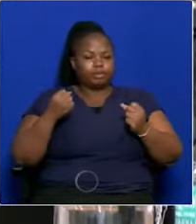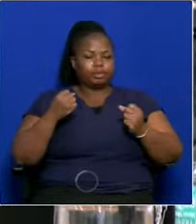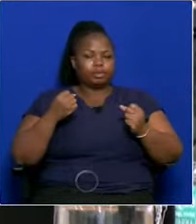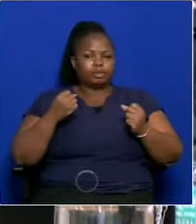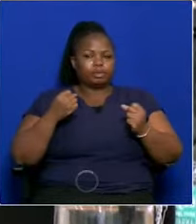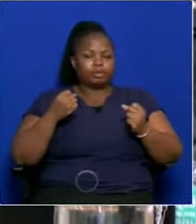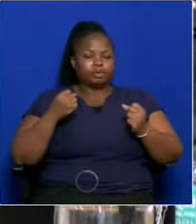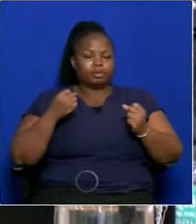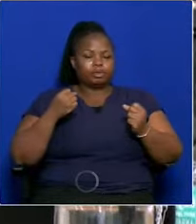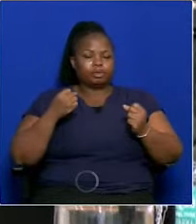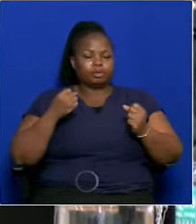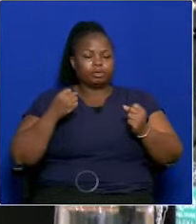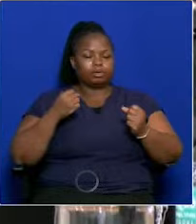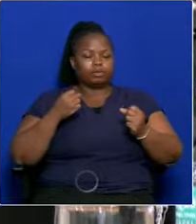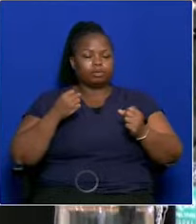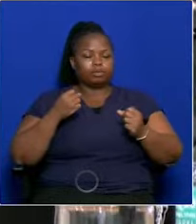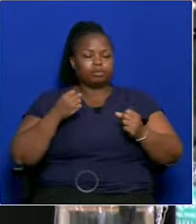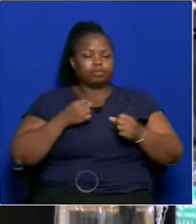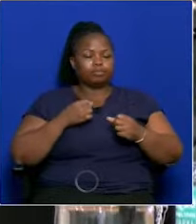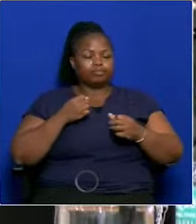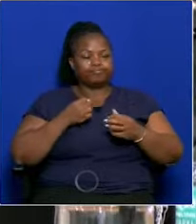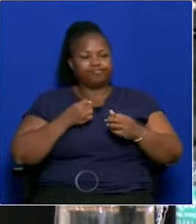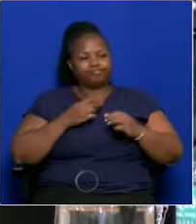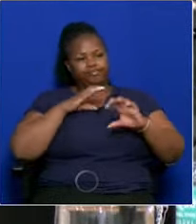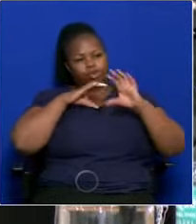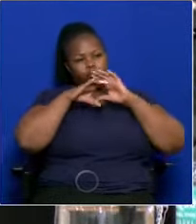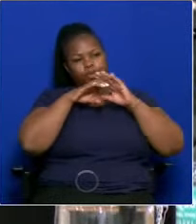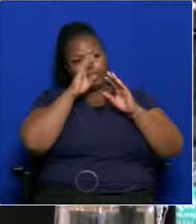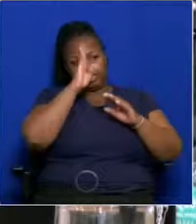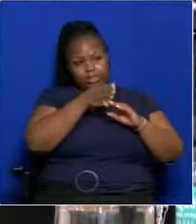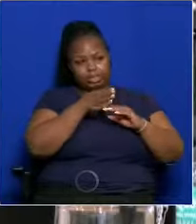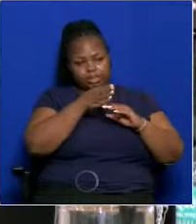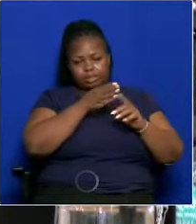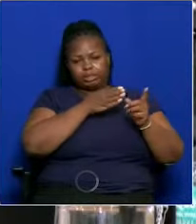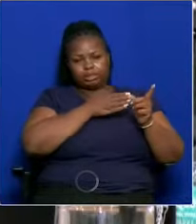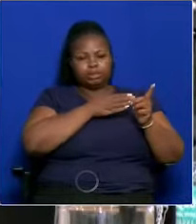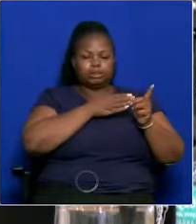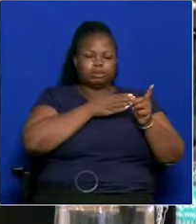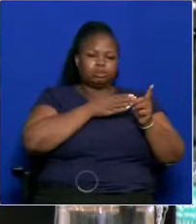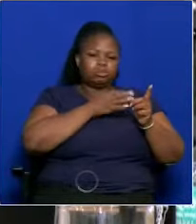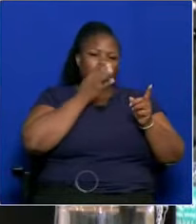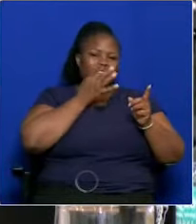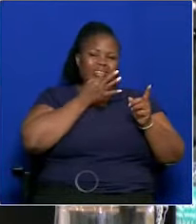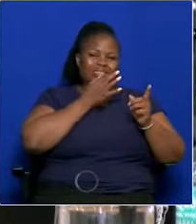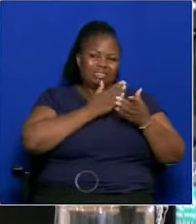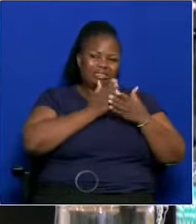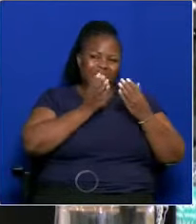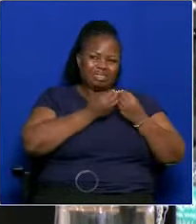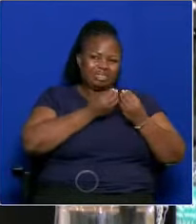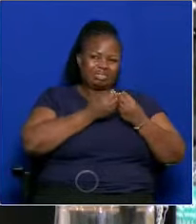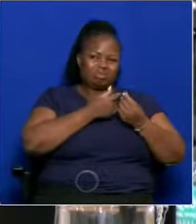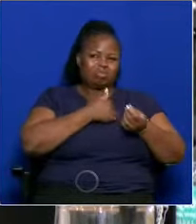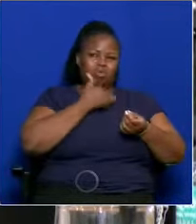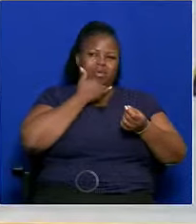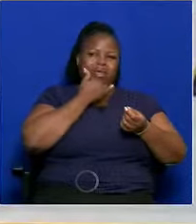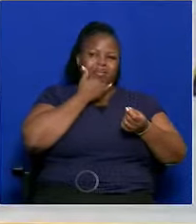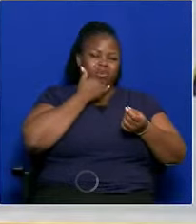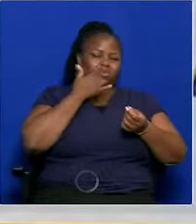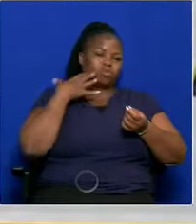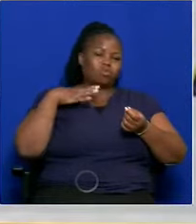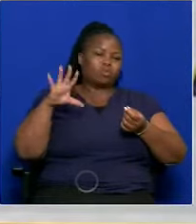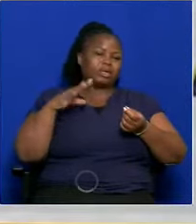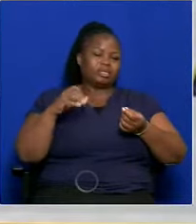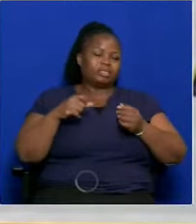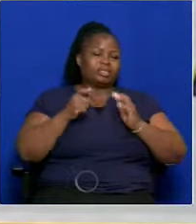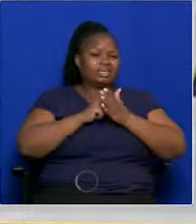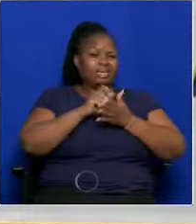your displeasure at only being sent these types of articles? Come again? Is